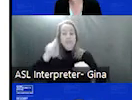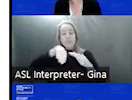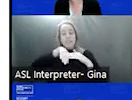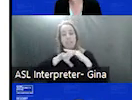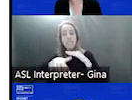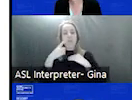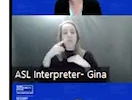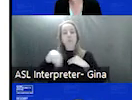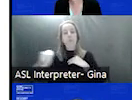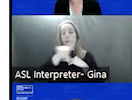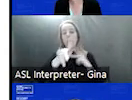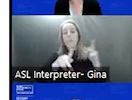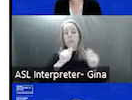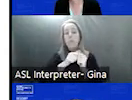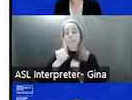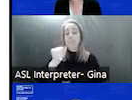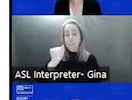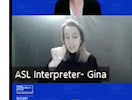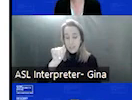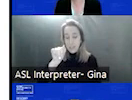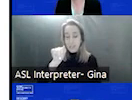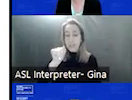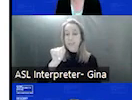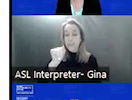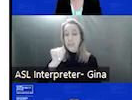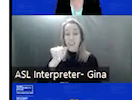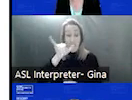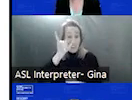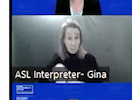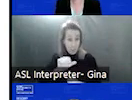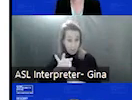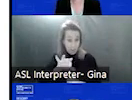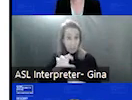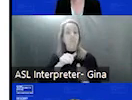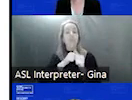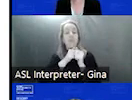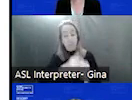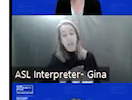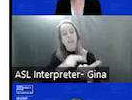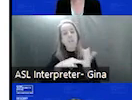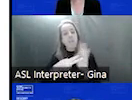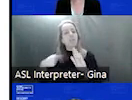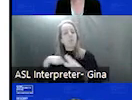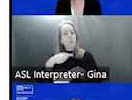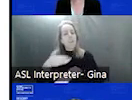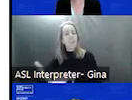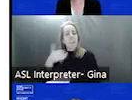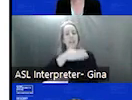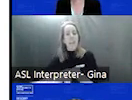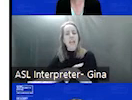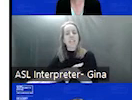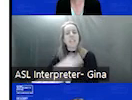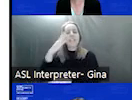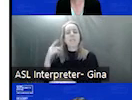with disabilities. We also, in turn, enhance the experience for people with children,